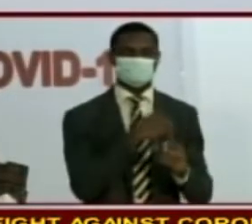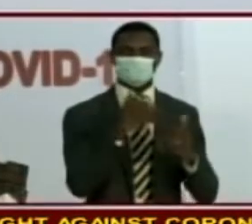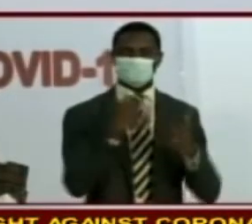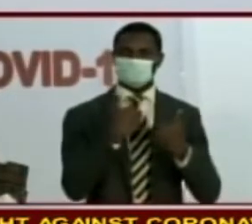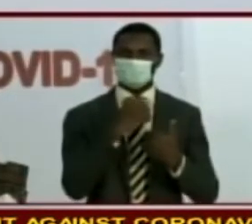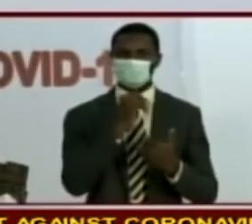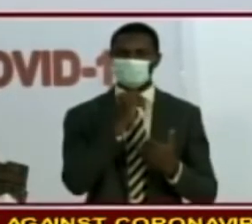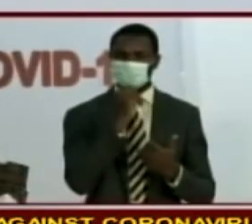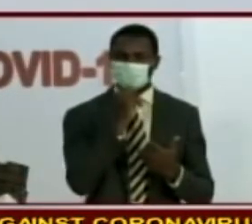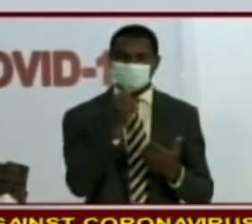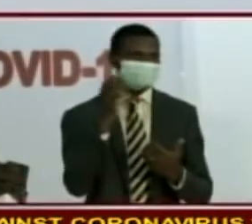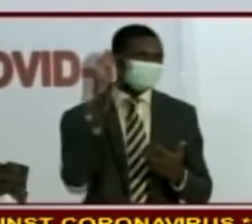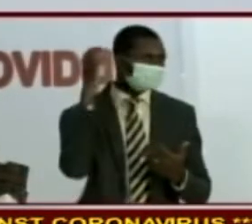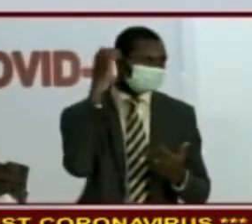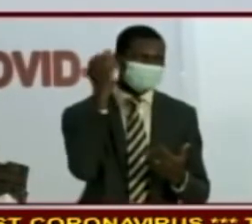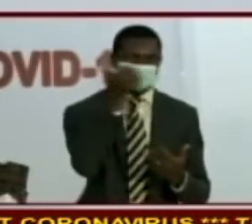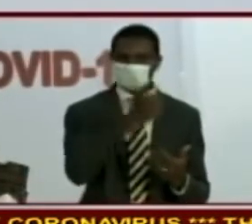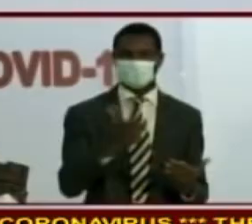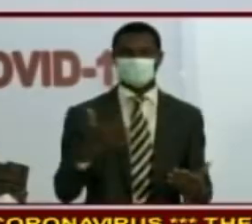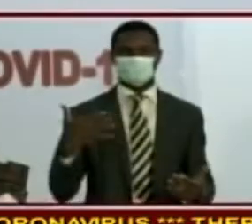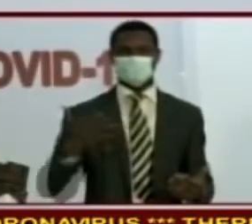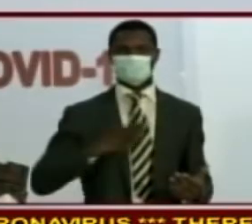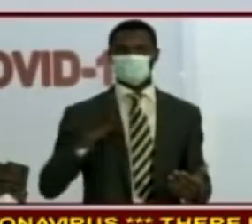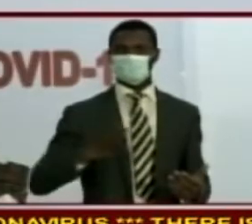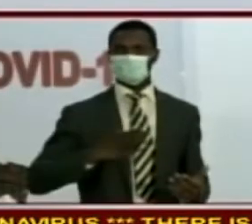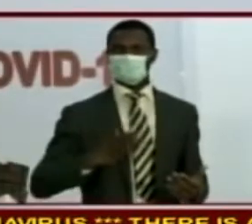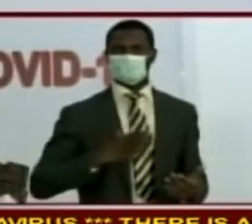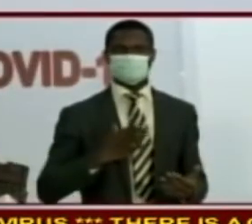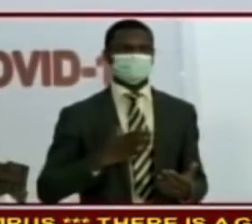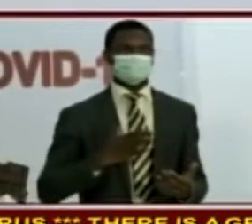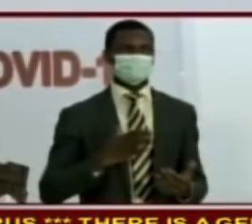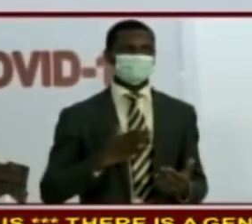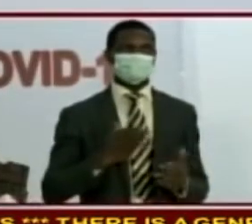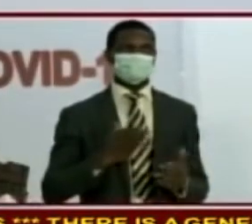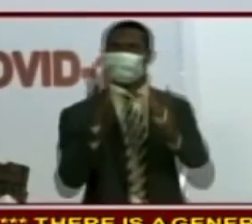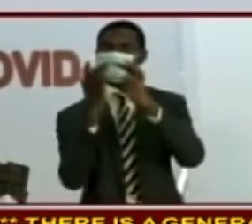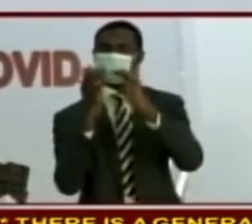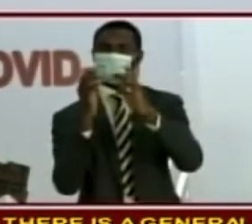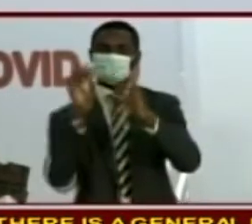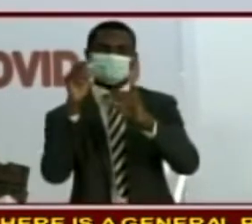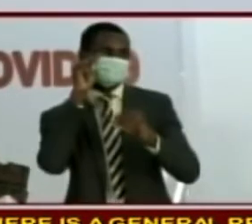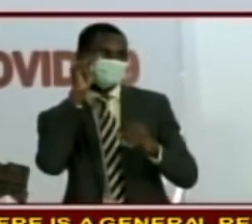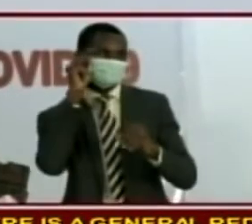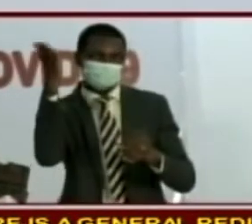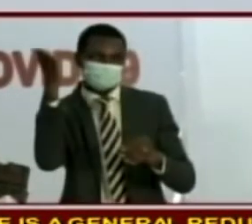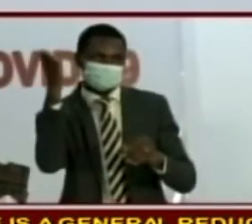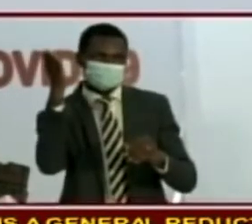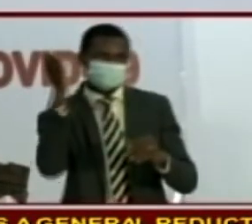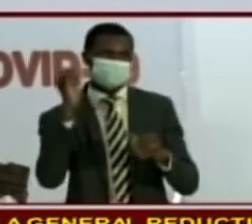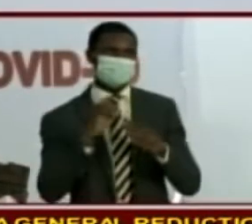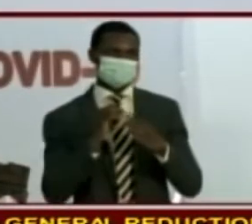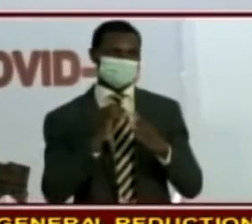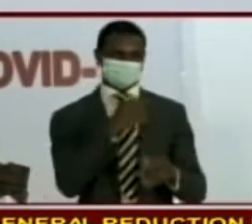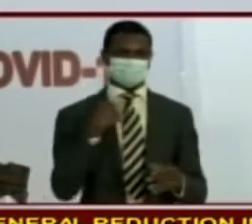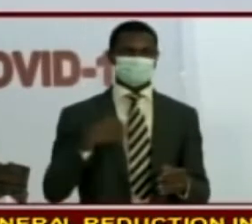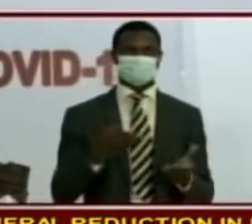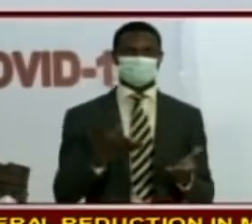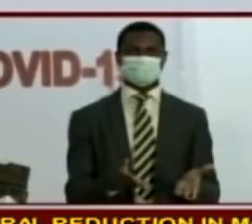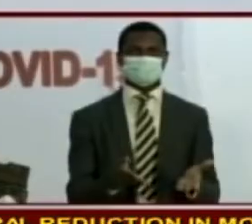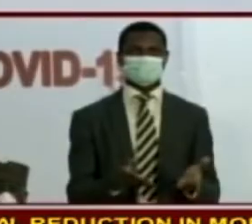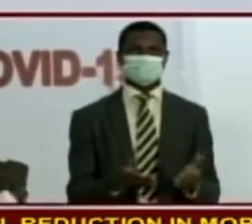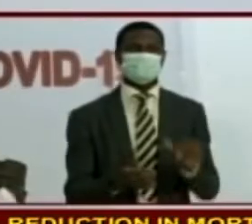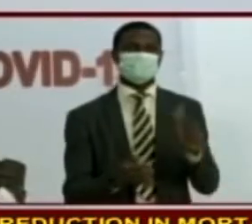from our consulate in Guangzhou. Then the other question was,